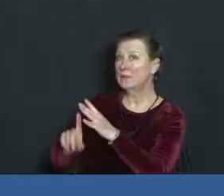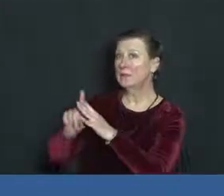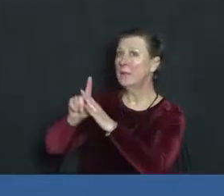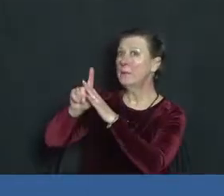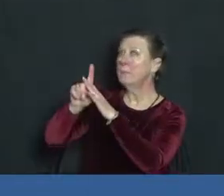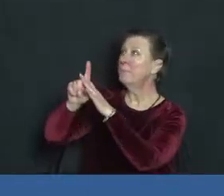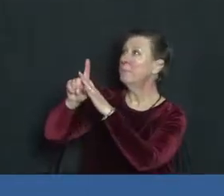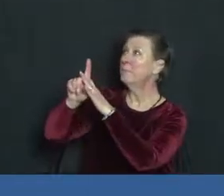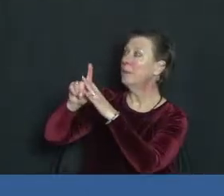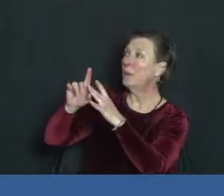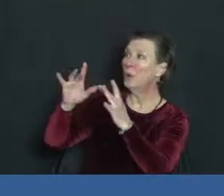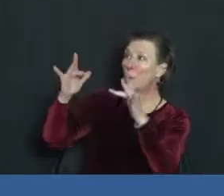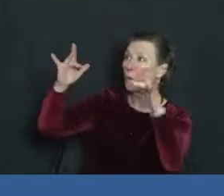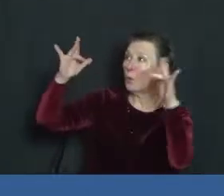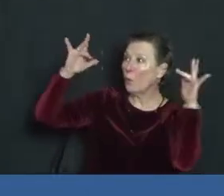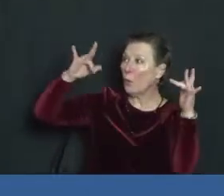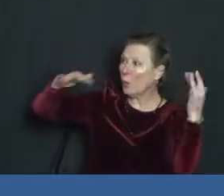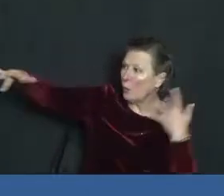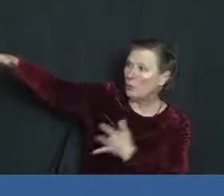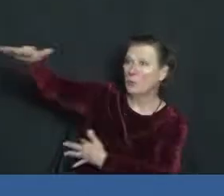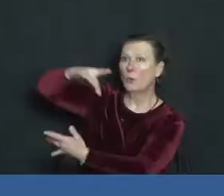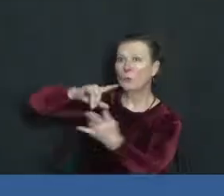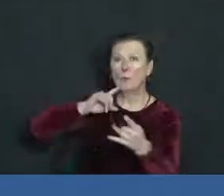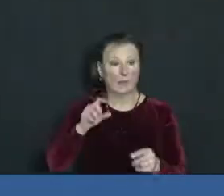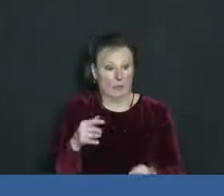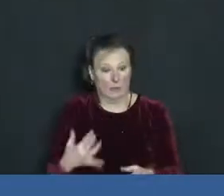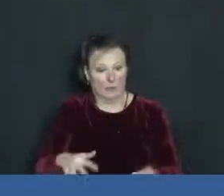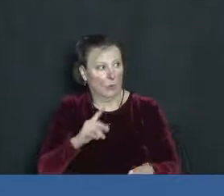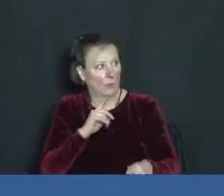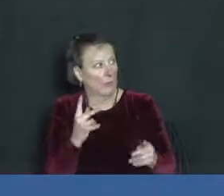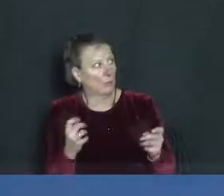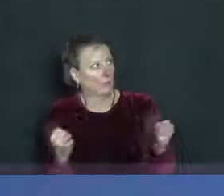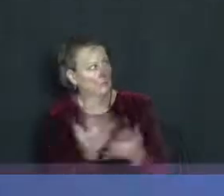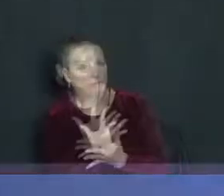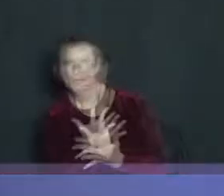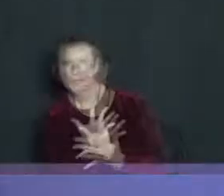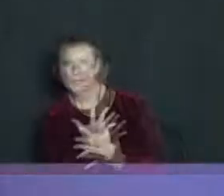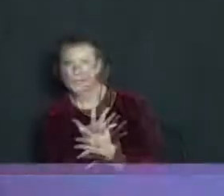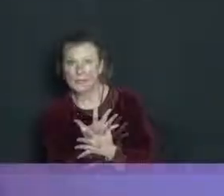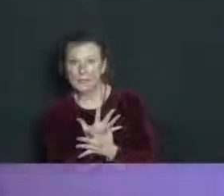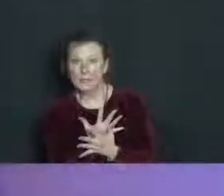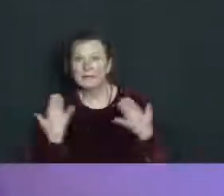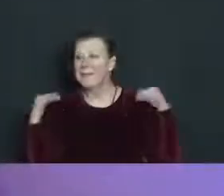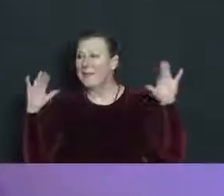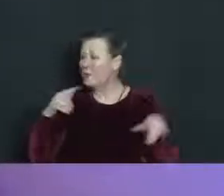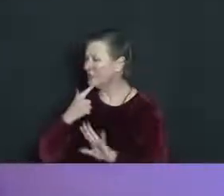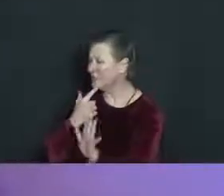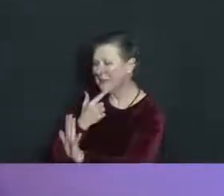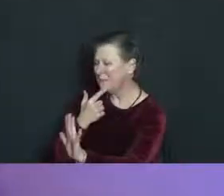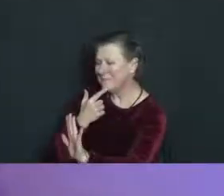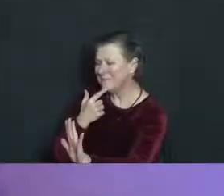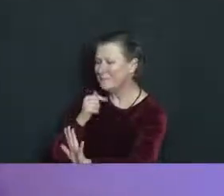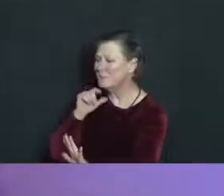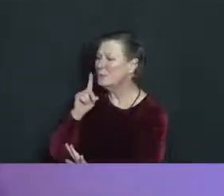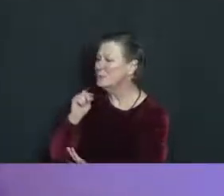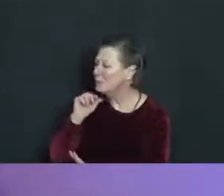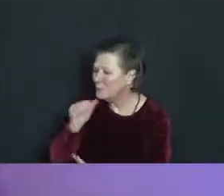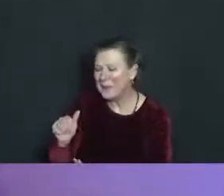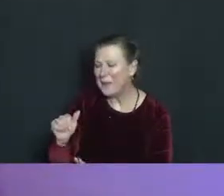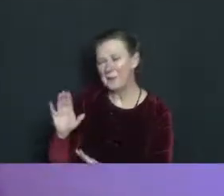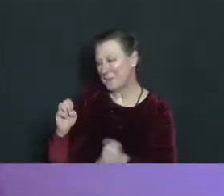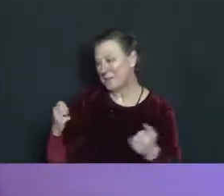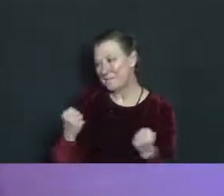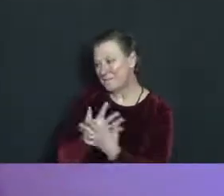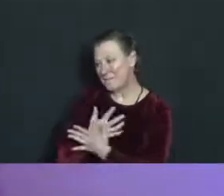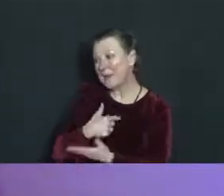of the Lord shone around them, and they were terrified. But the angel said to them, "Do not be afraid. I